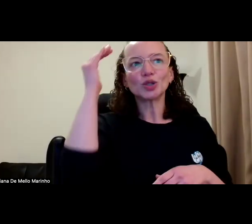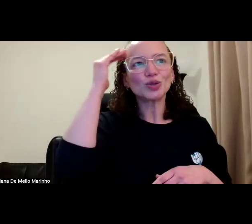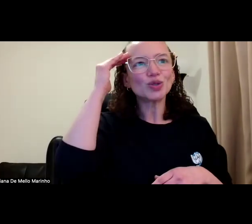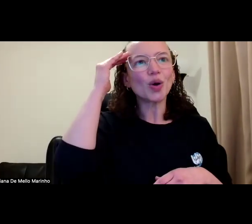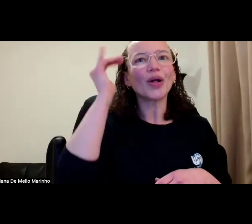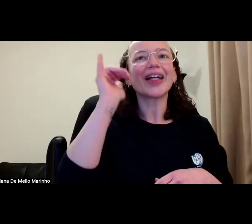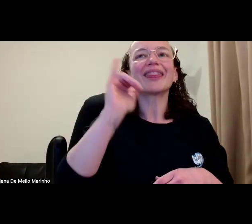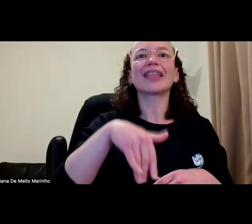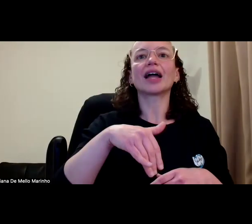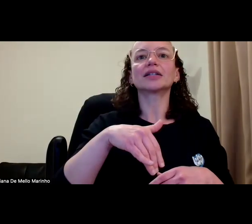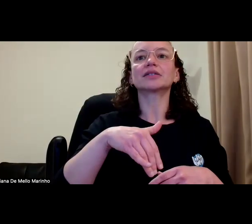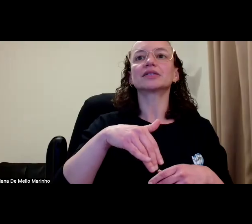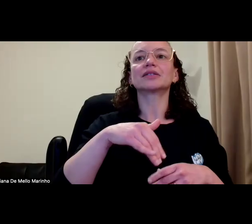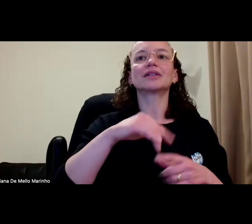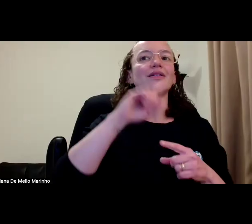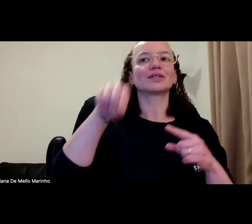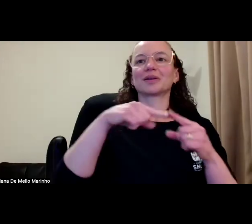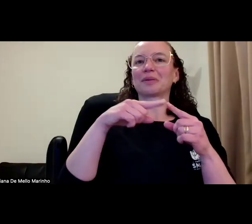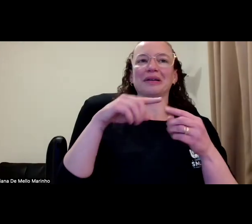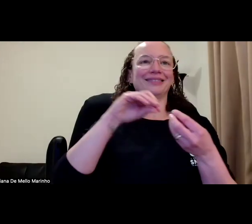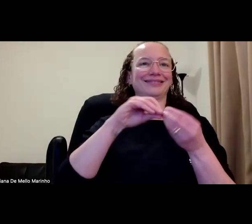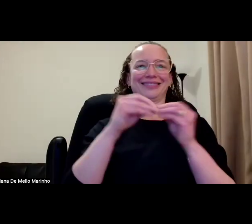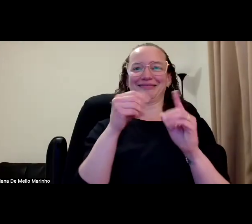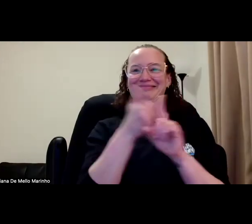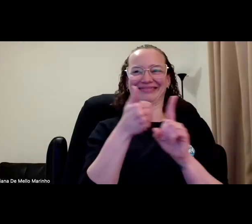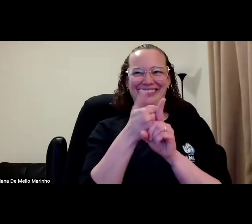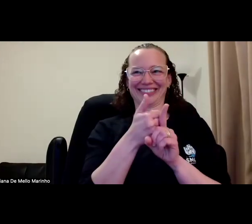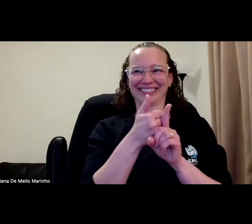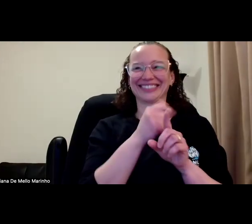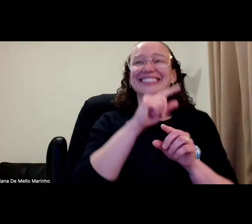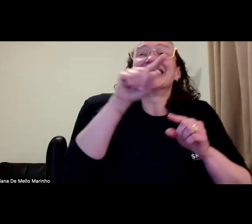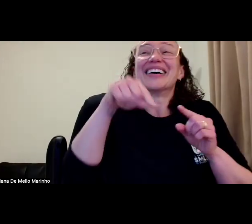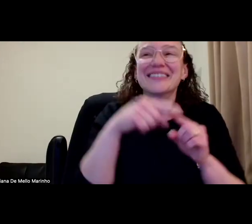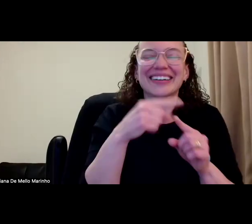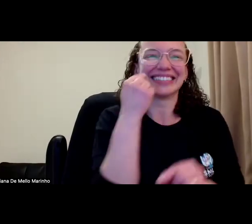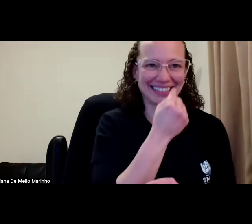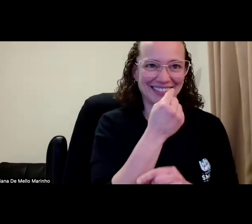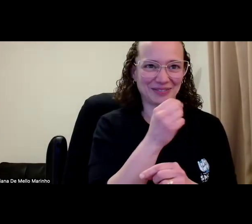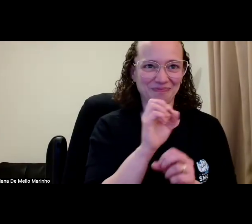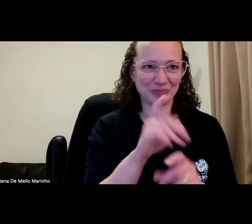15, whatever. So you want to know what number,